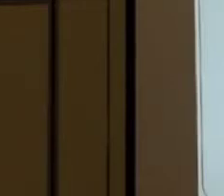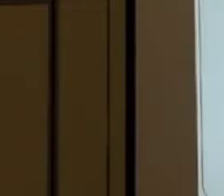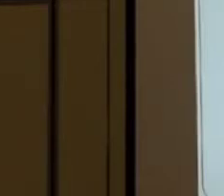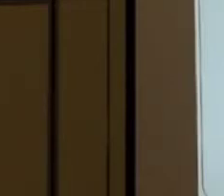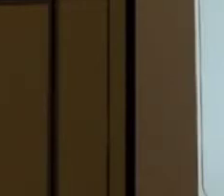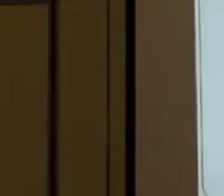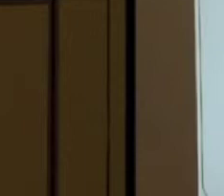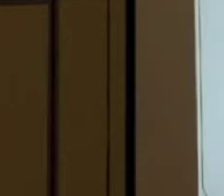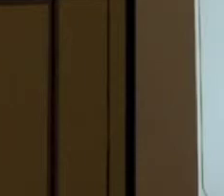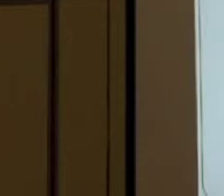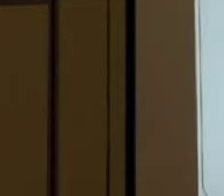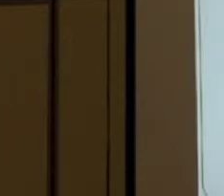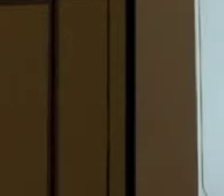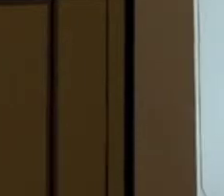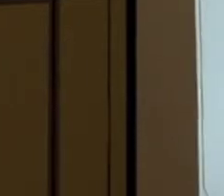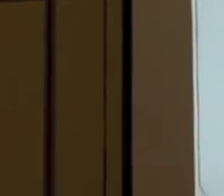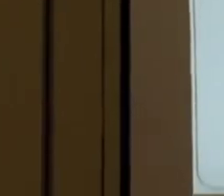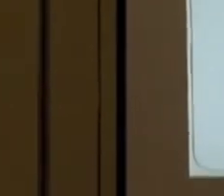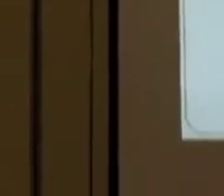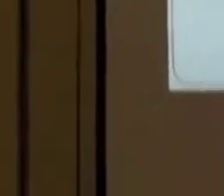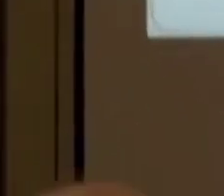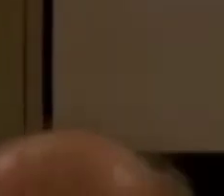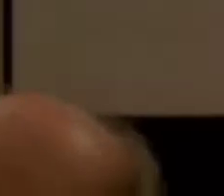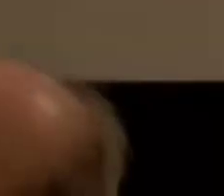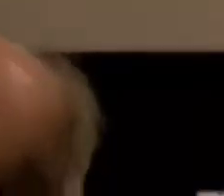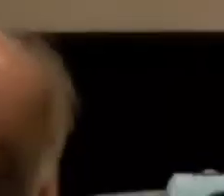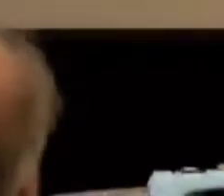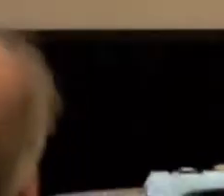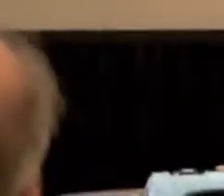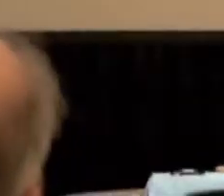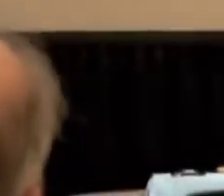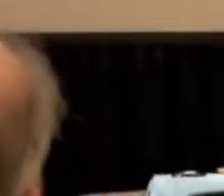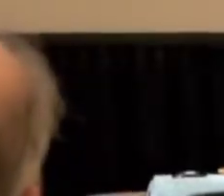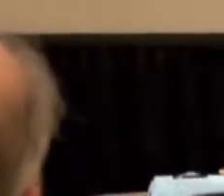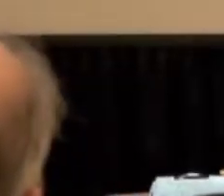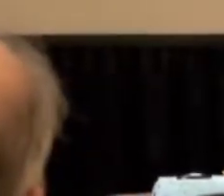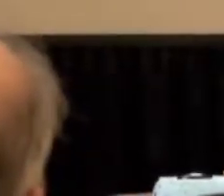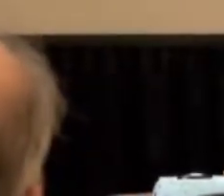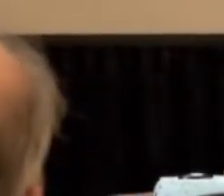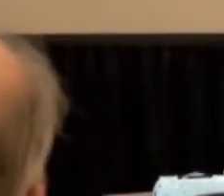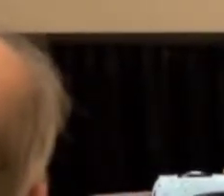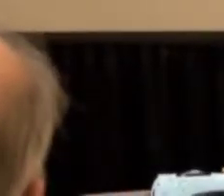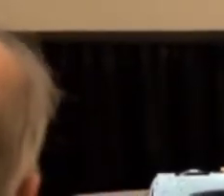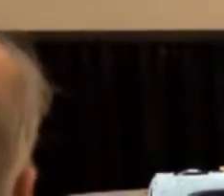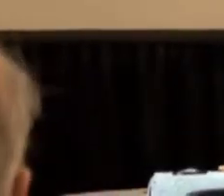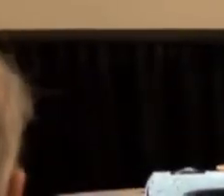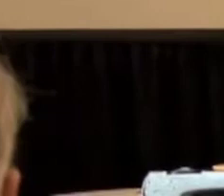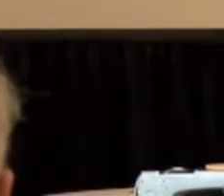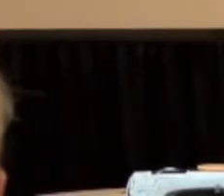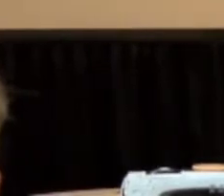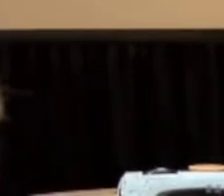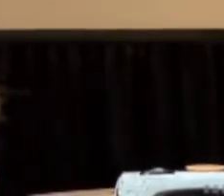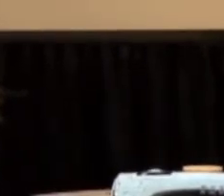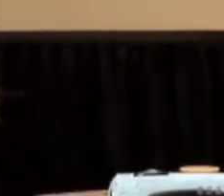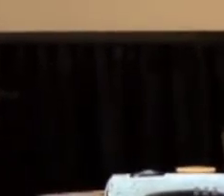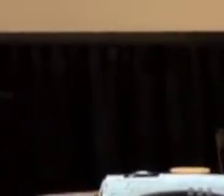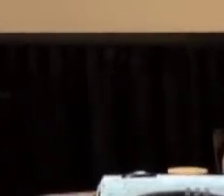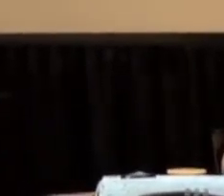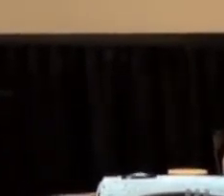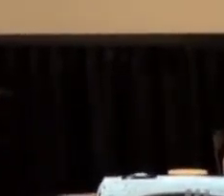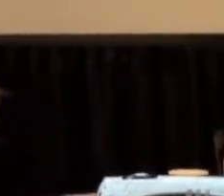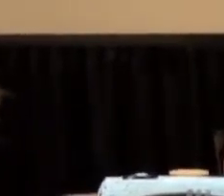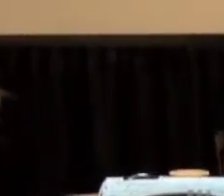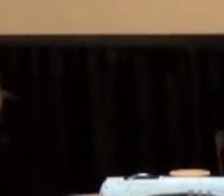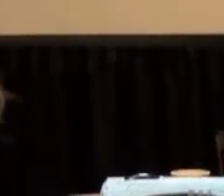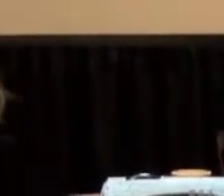be teaching I think it's a preventing problem behaviors course, also online. So I'm